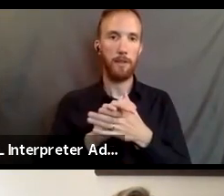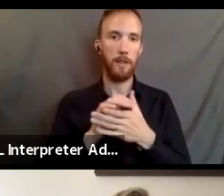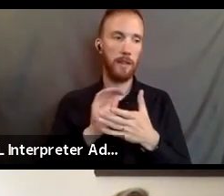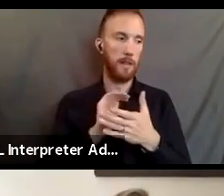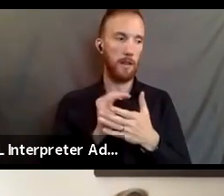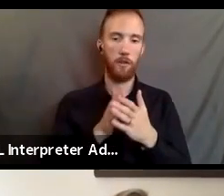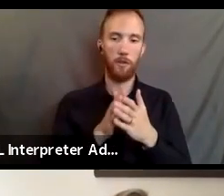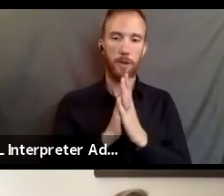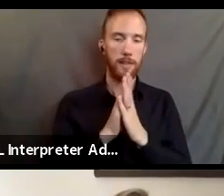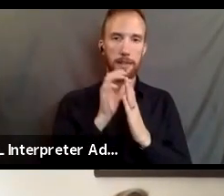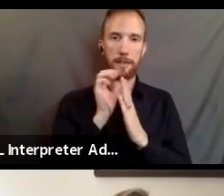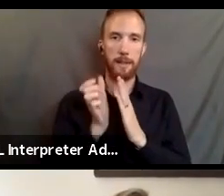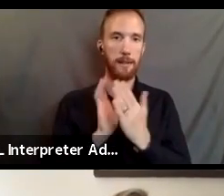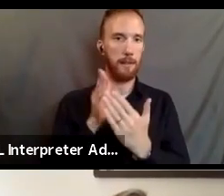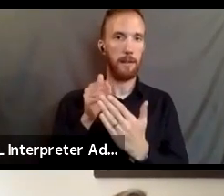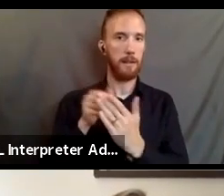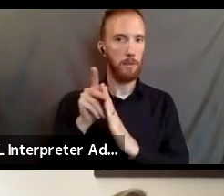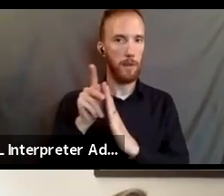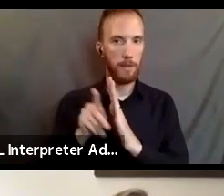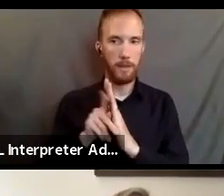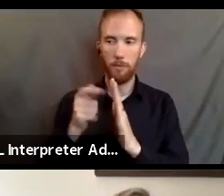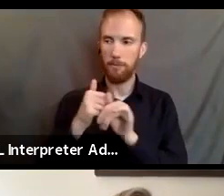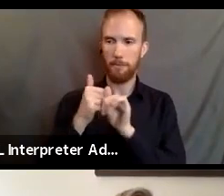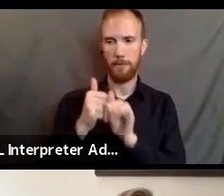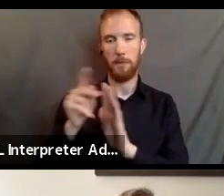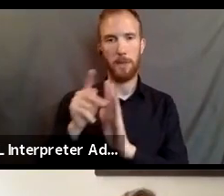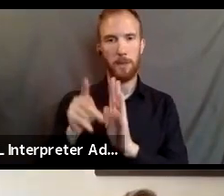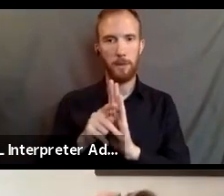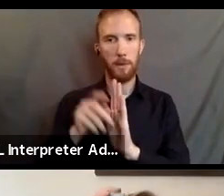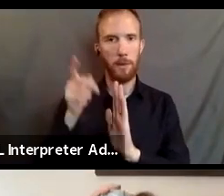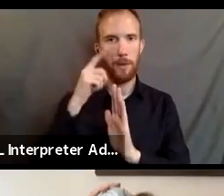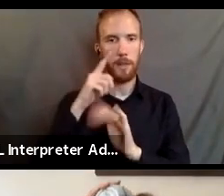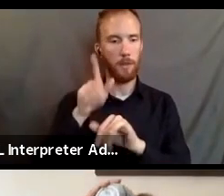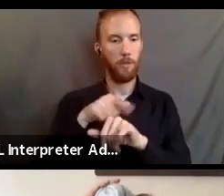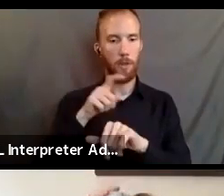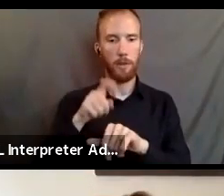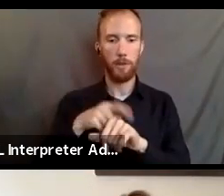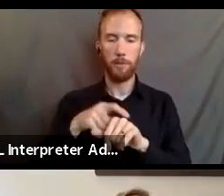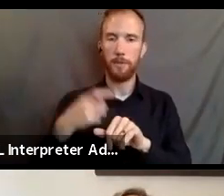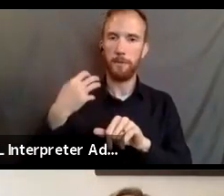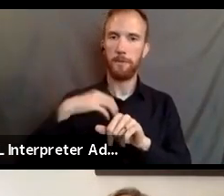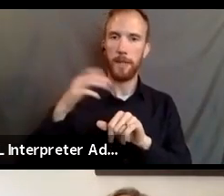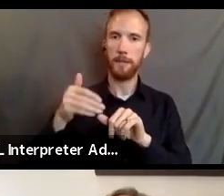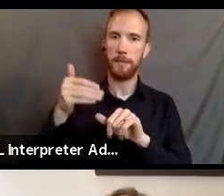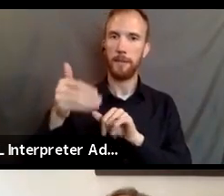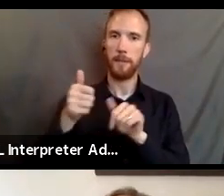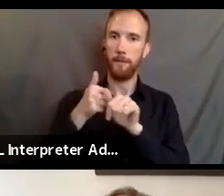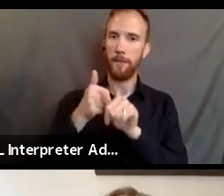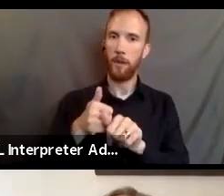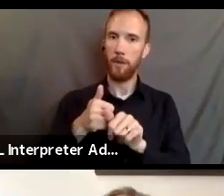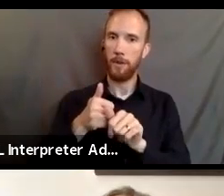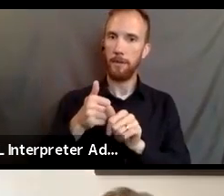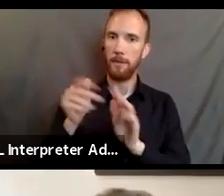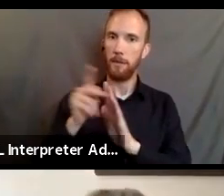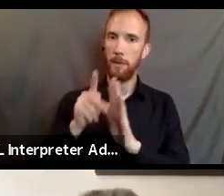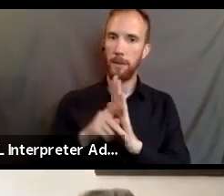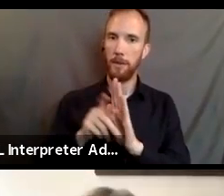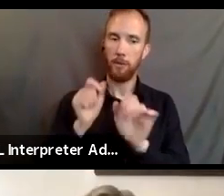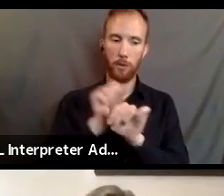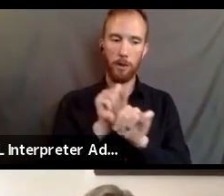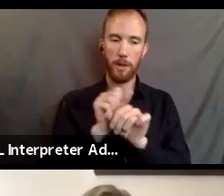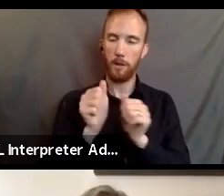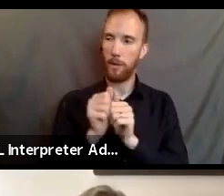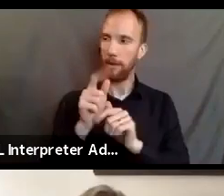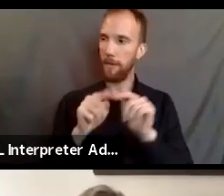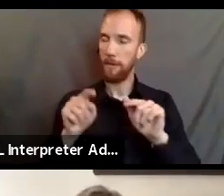policy we acknowledge that there is a long-term challenge that that involves changing policy we continue to work with different community organizations as well